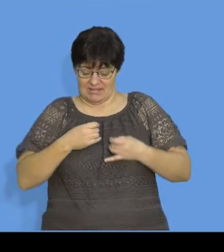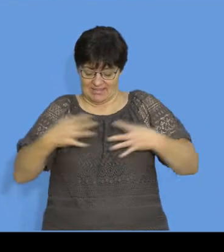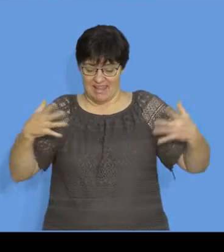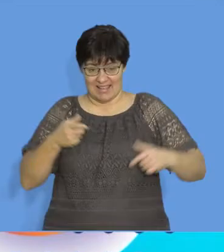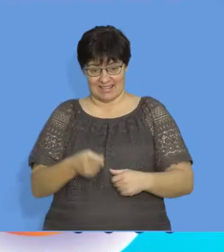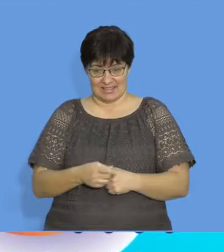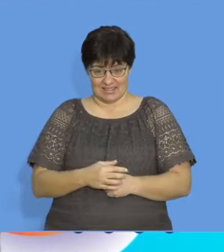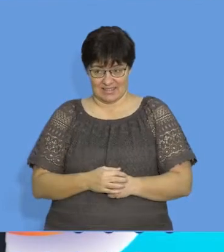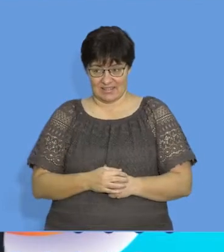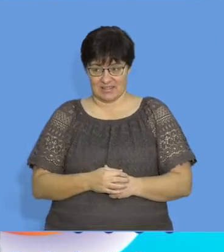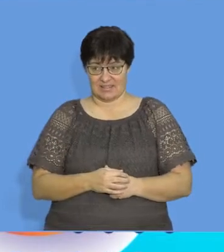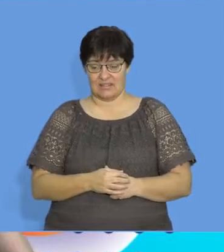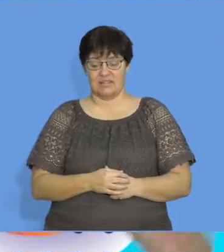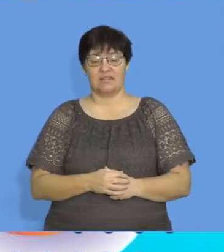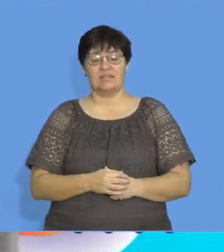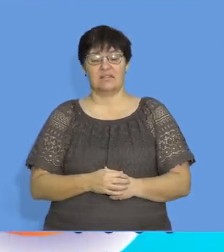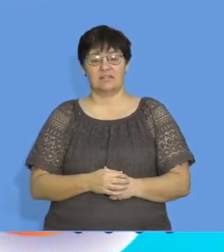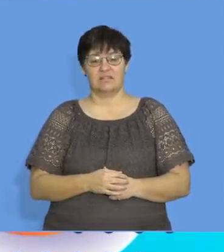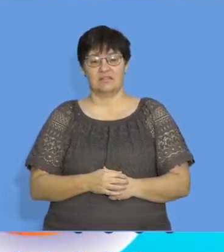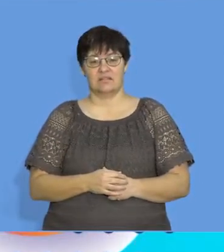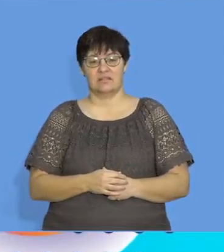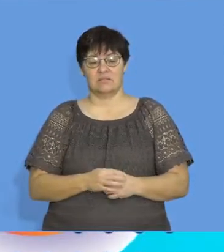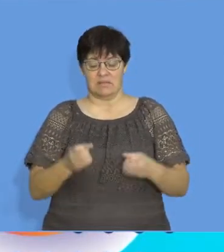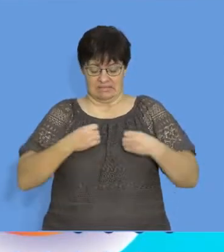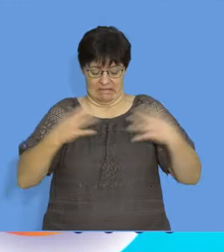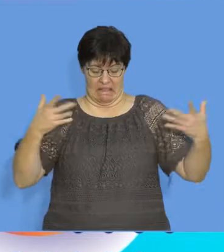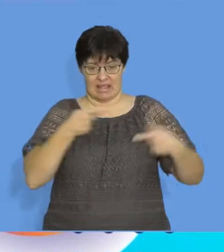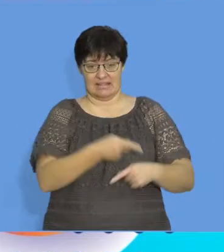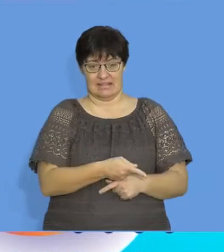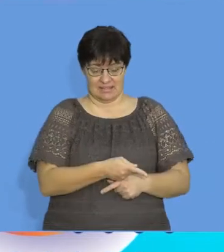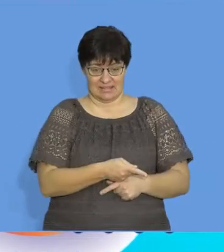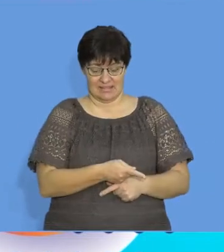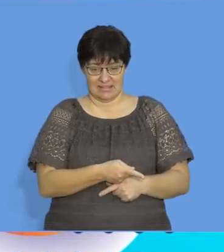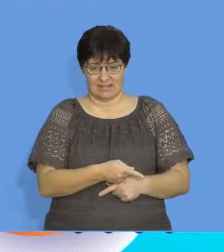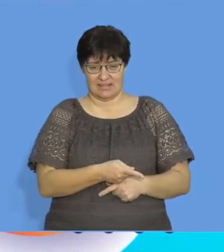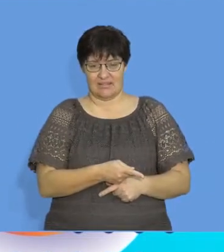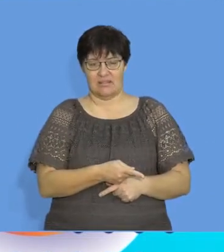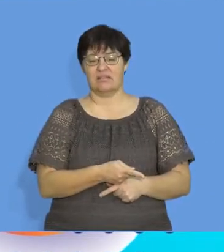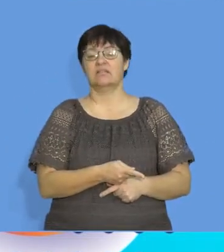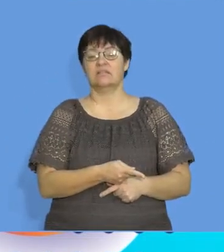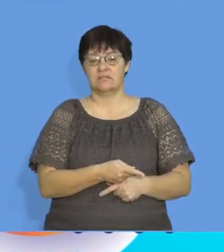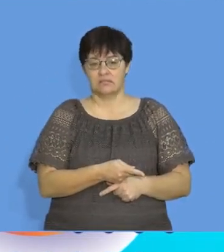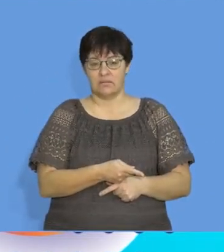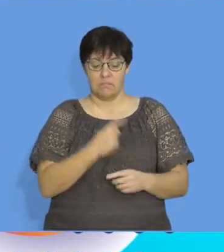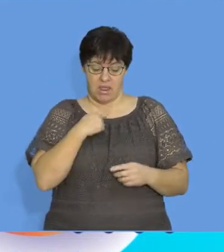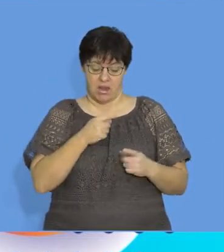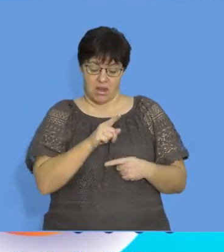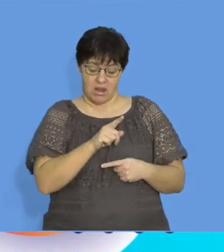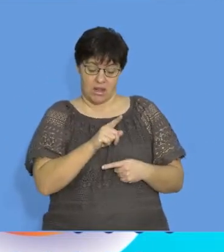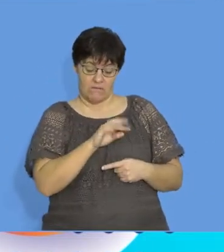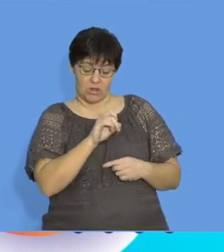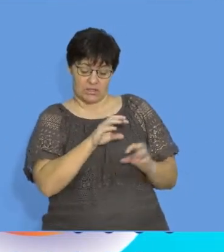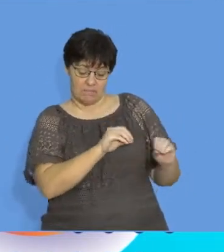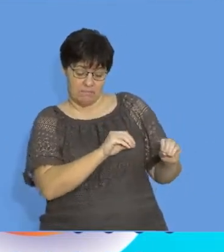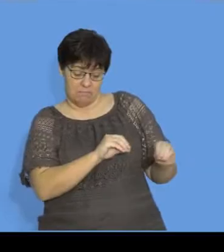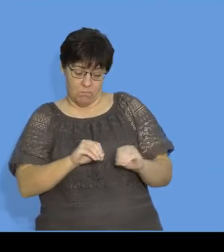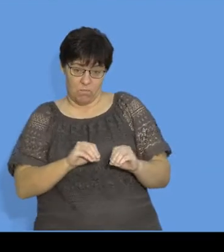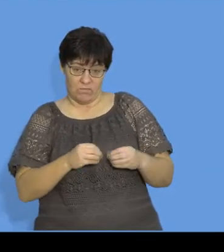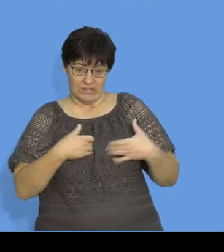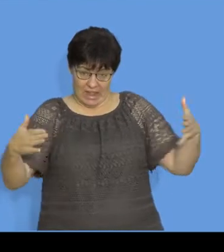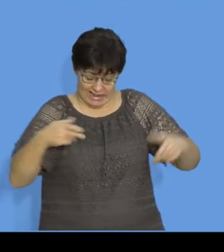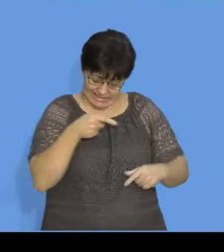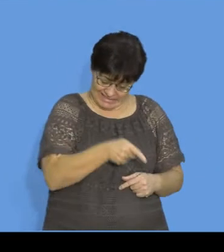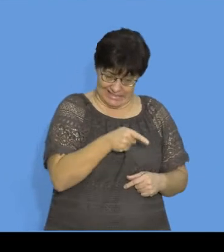initial. Initial, beginning. Okay, so initial velocity is the start of the motion.